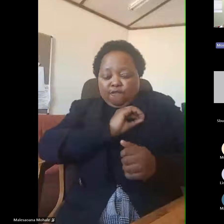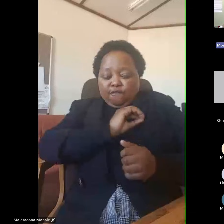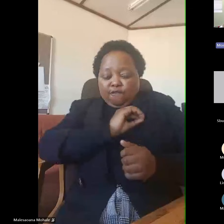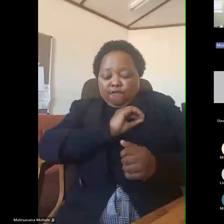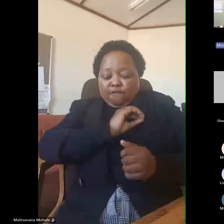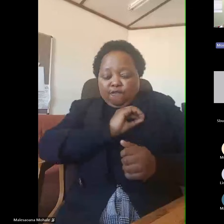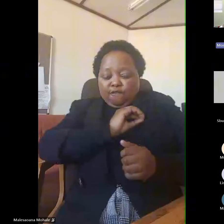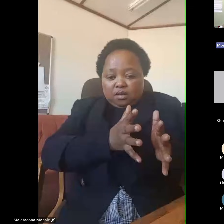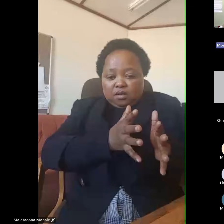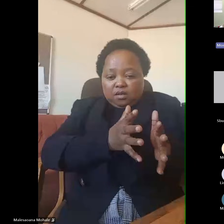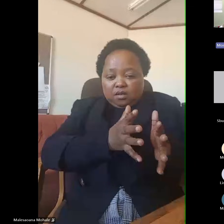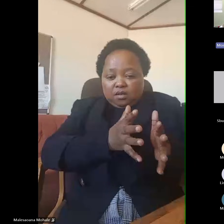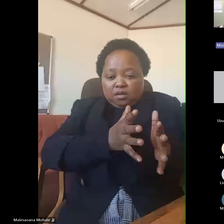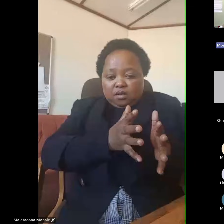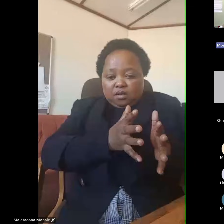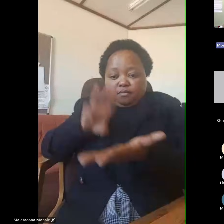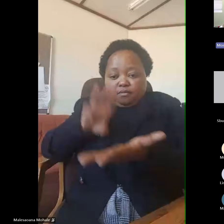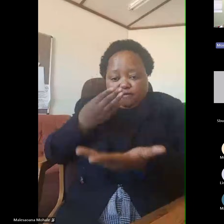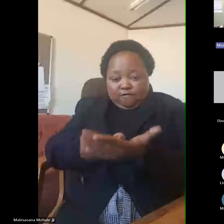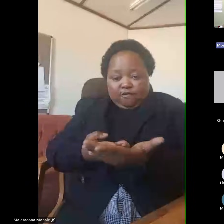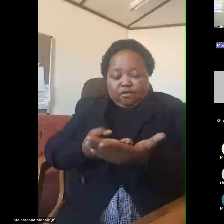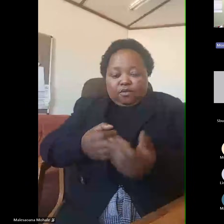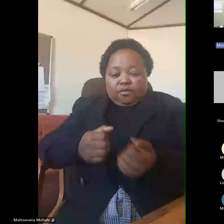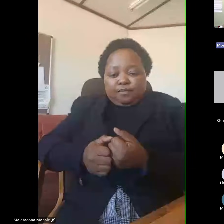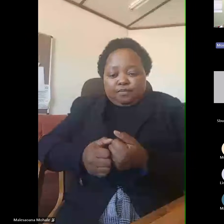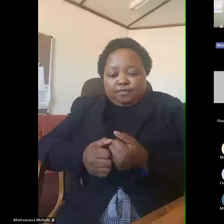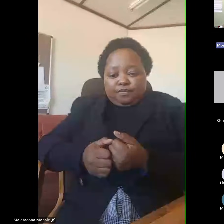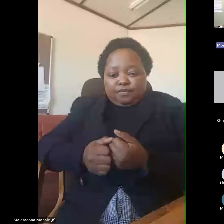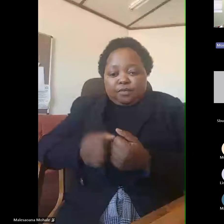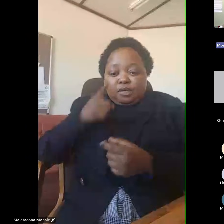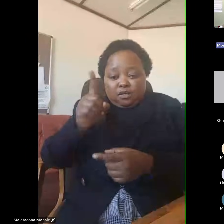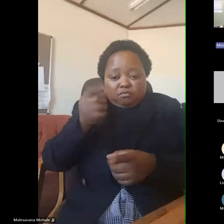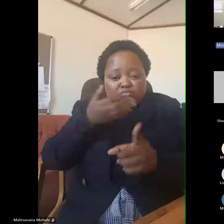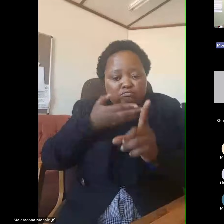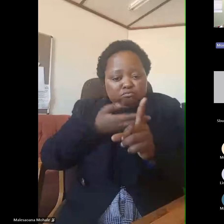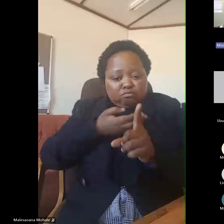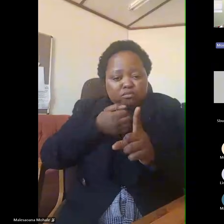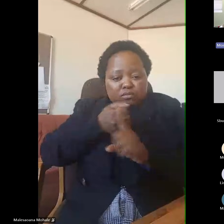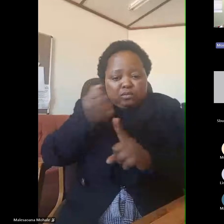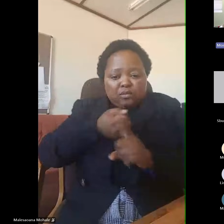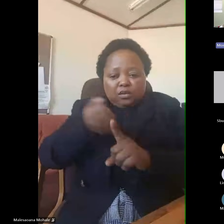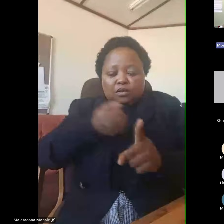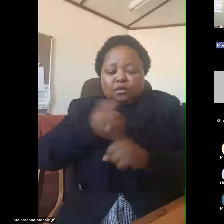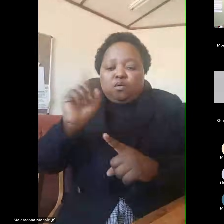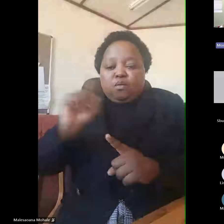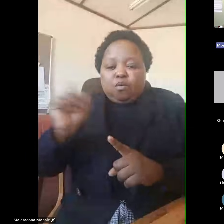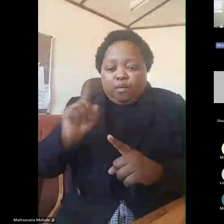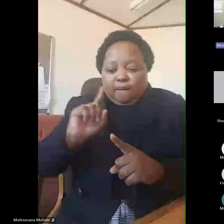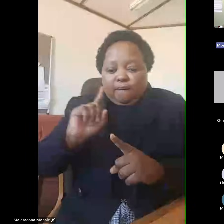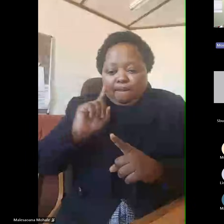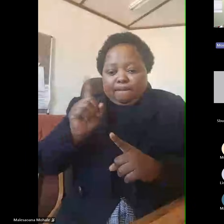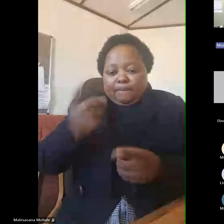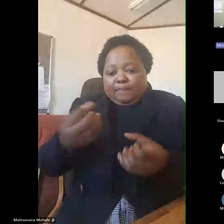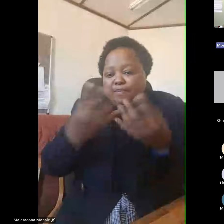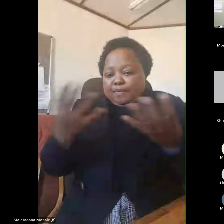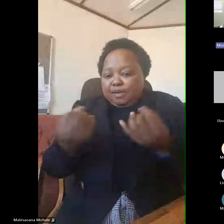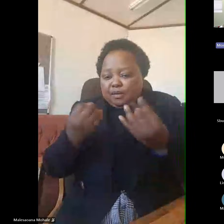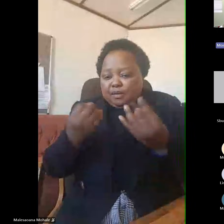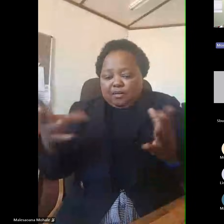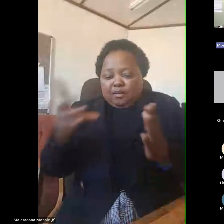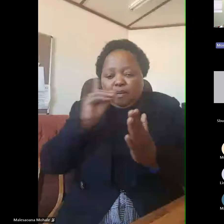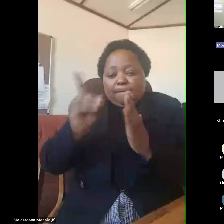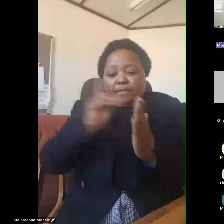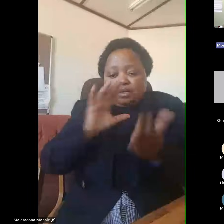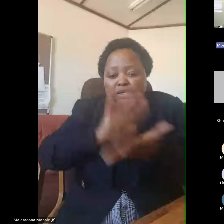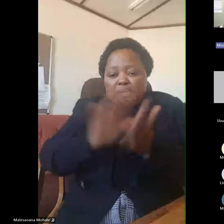at Lemford. She has been instrumental in the development of a number of legal and policy frameworks.